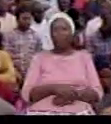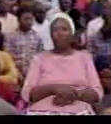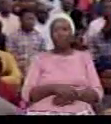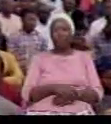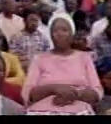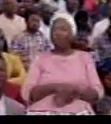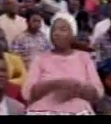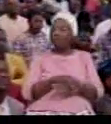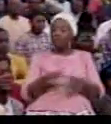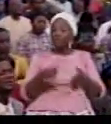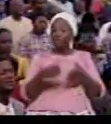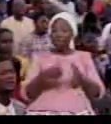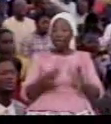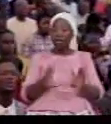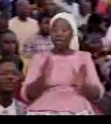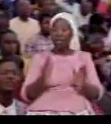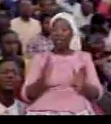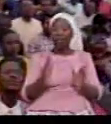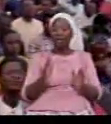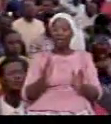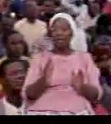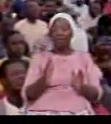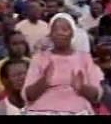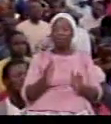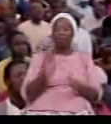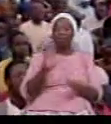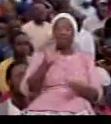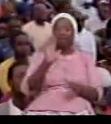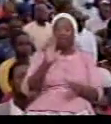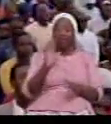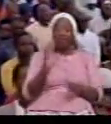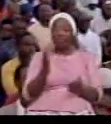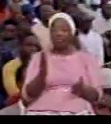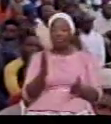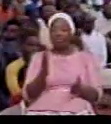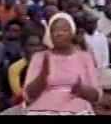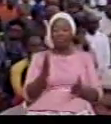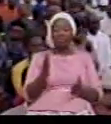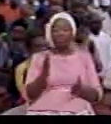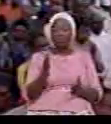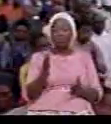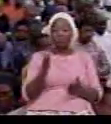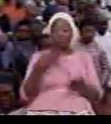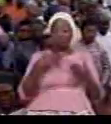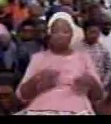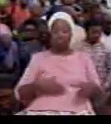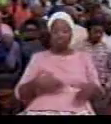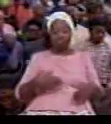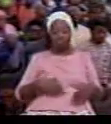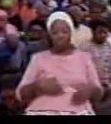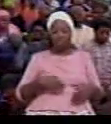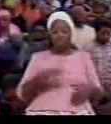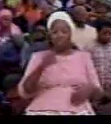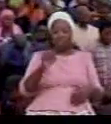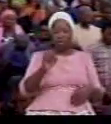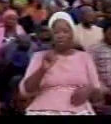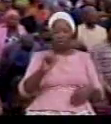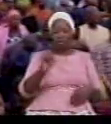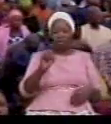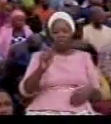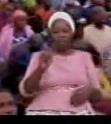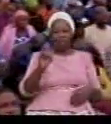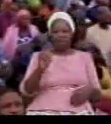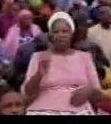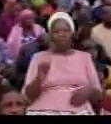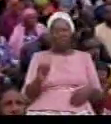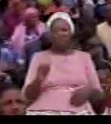Don't allow your nerves, your muscles, your system to be deprived of